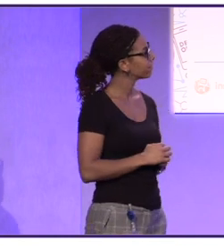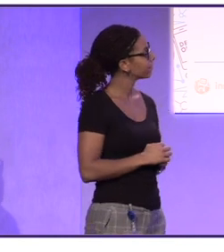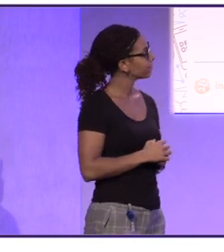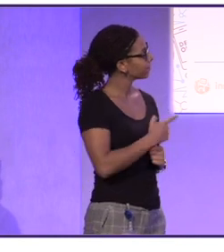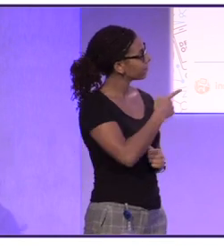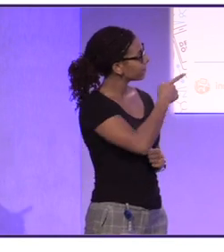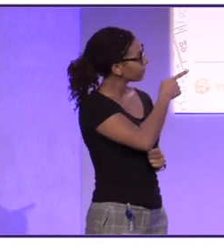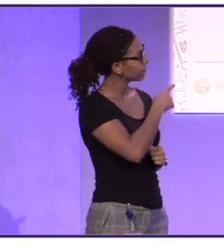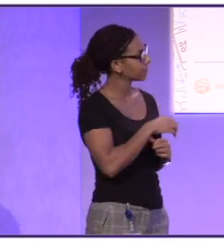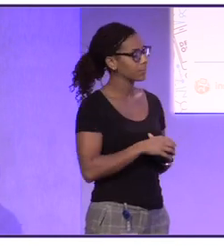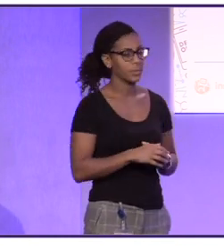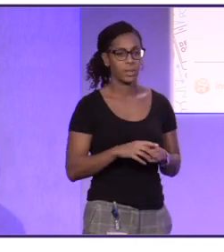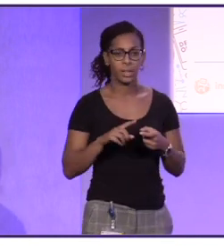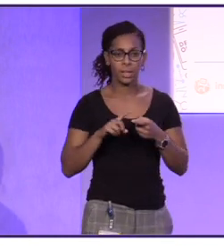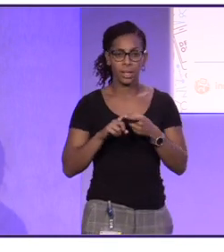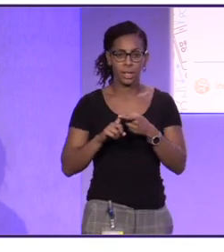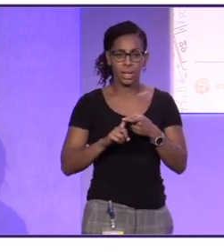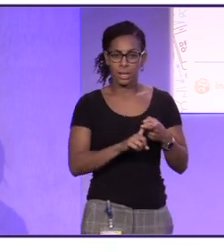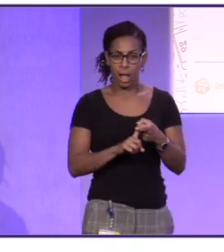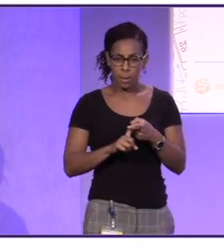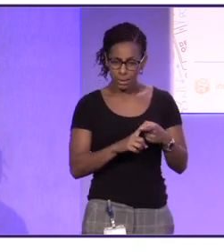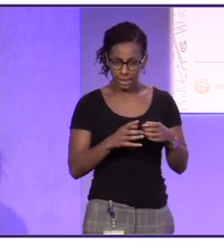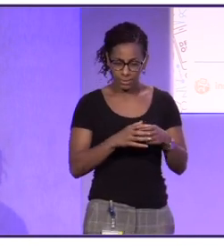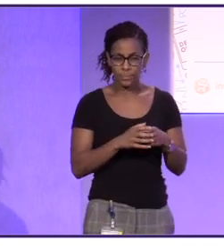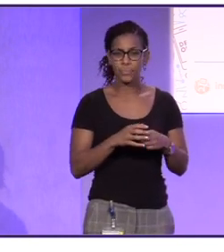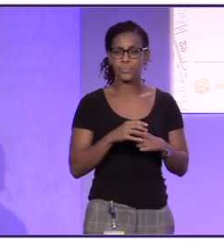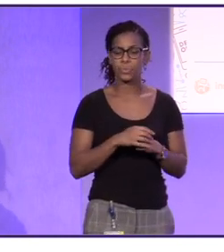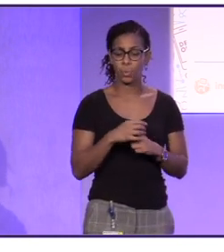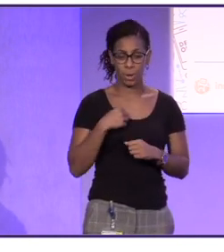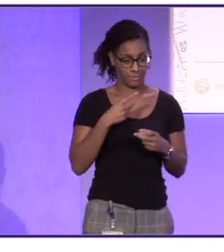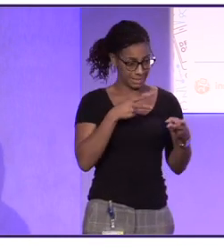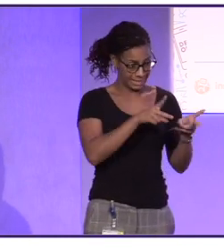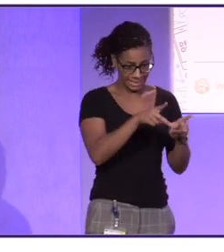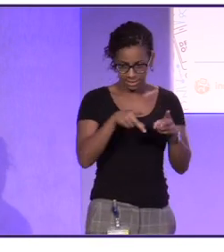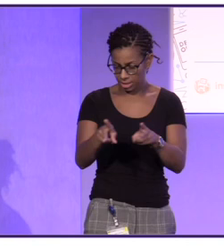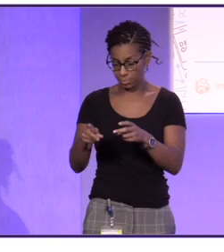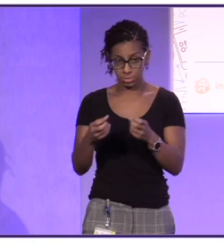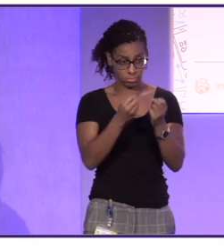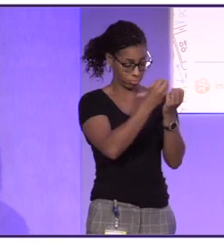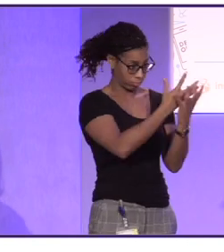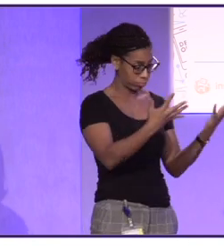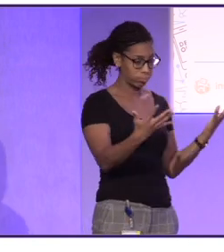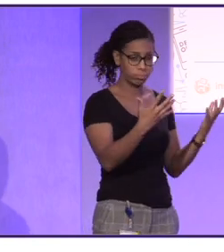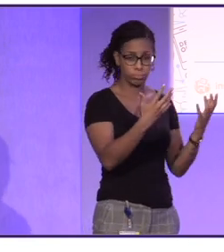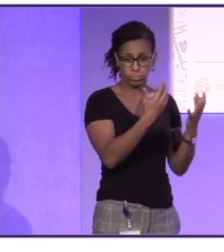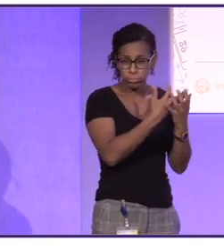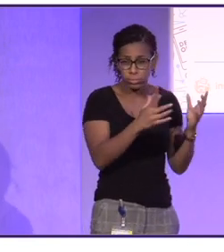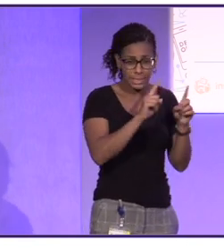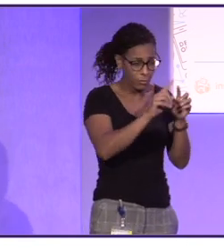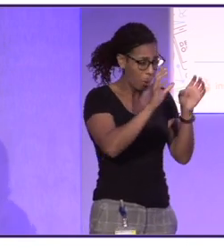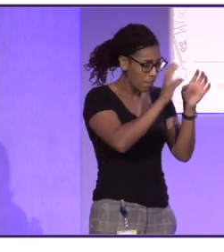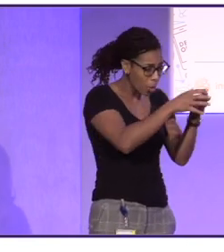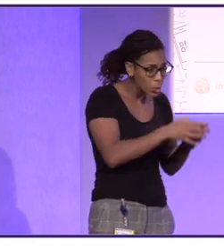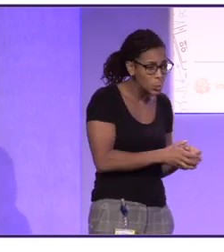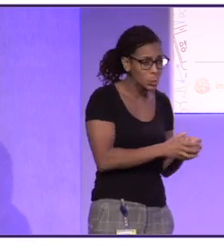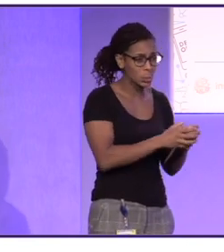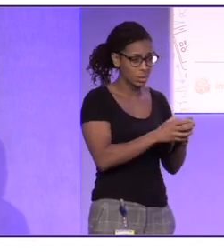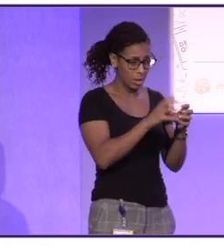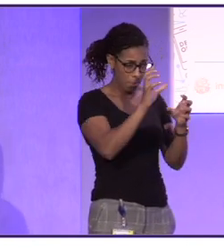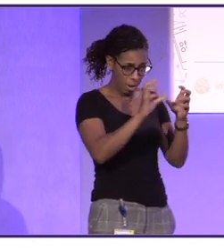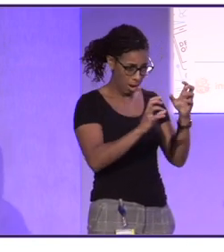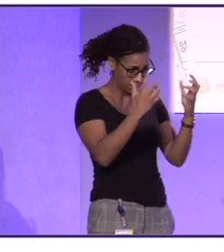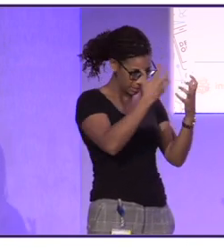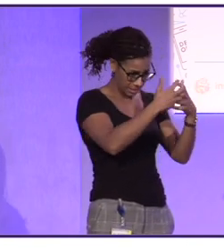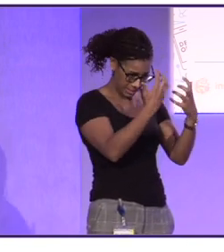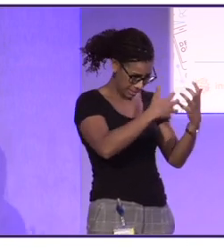have systems that are composed of hundreds, thousands even, of modules or different moving parts, and they all